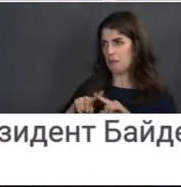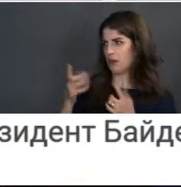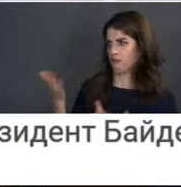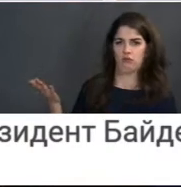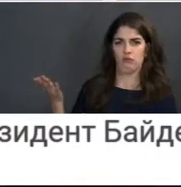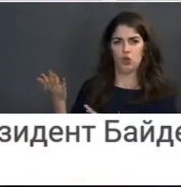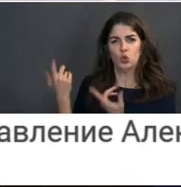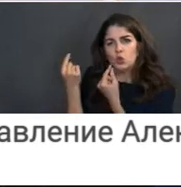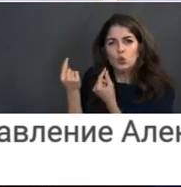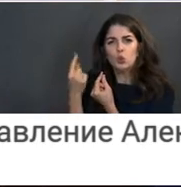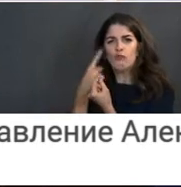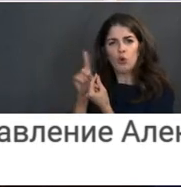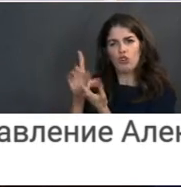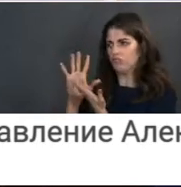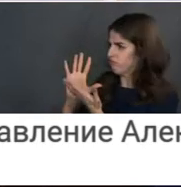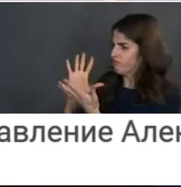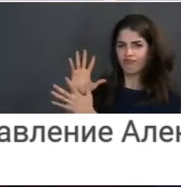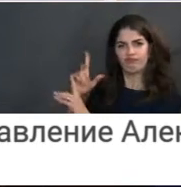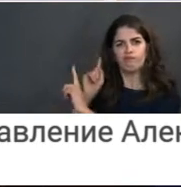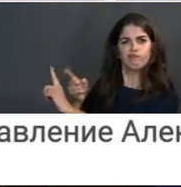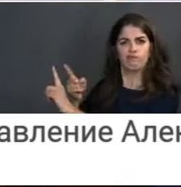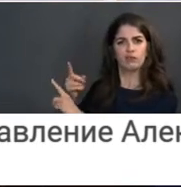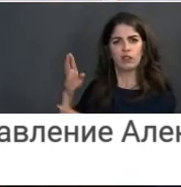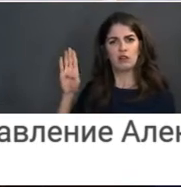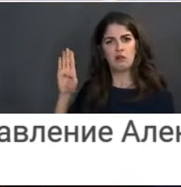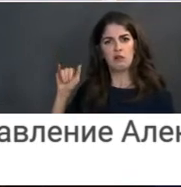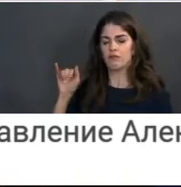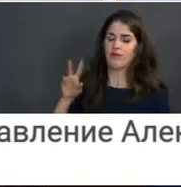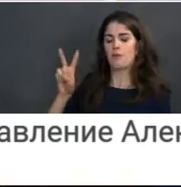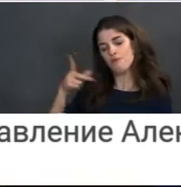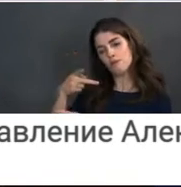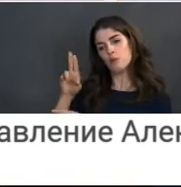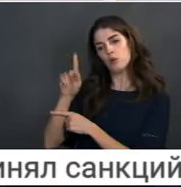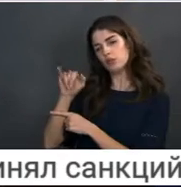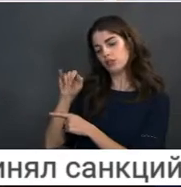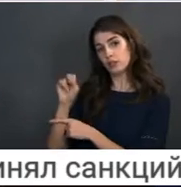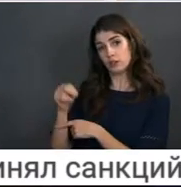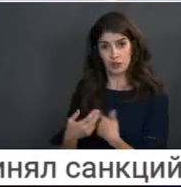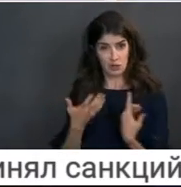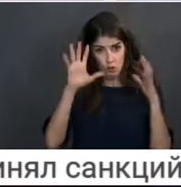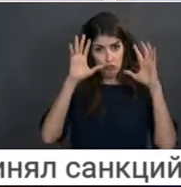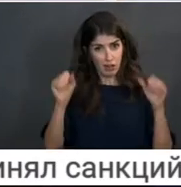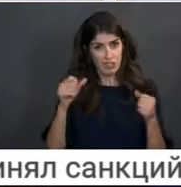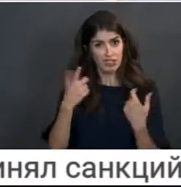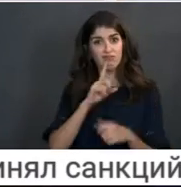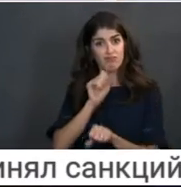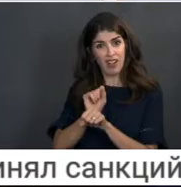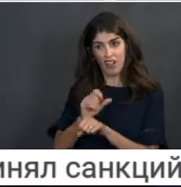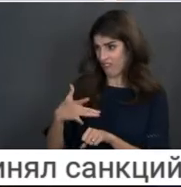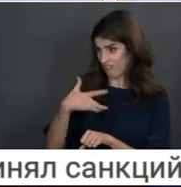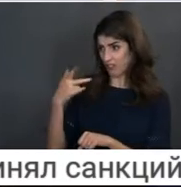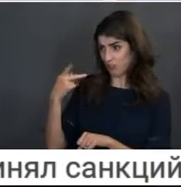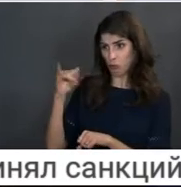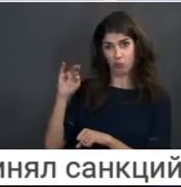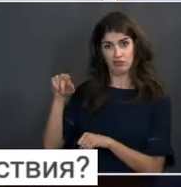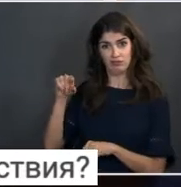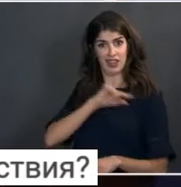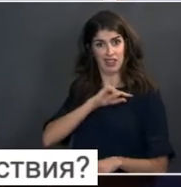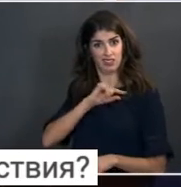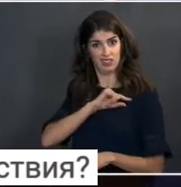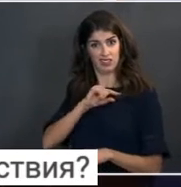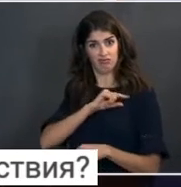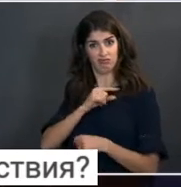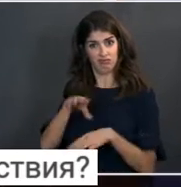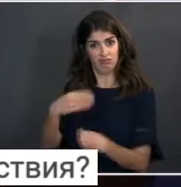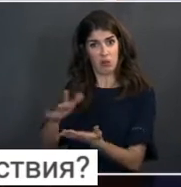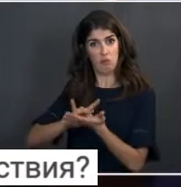Biden hold President Putin directly responsible for the poisoning of Alexei Navalny? And if so, why hasn't he yet taken sanctions action to